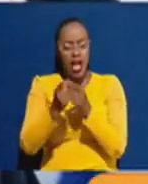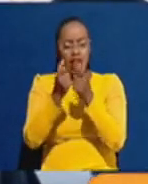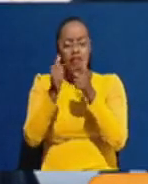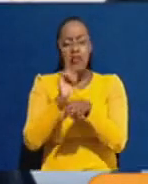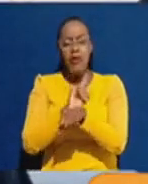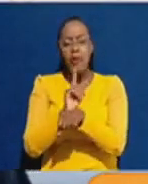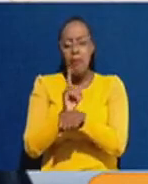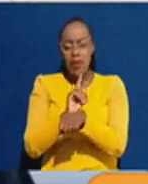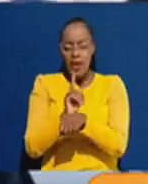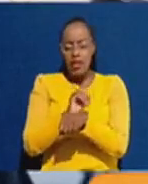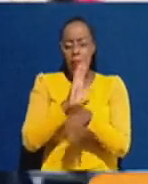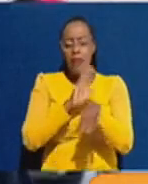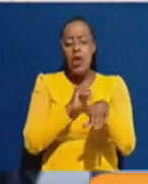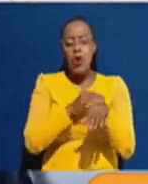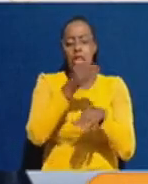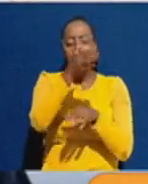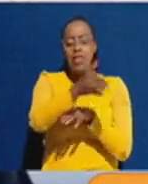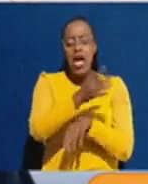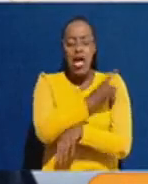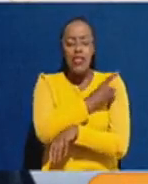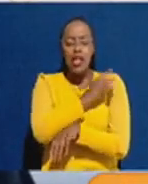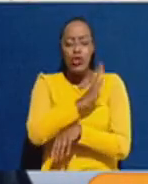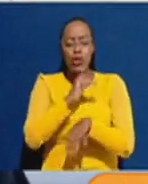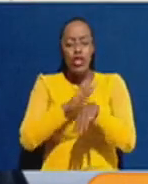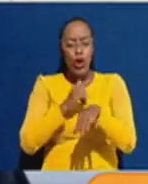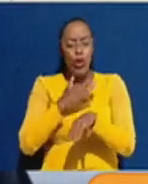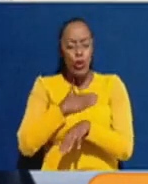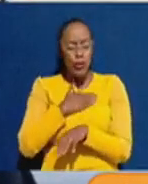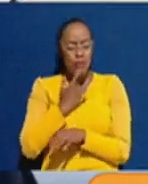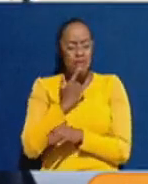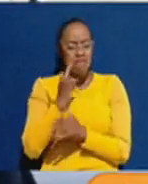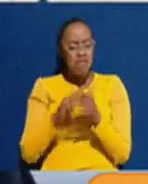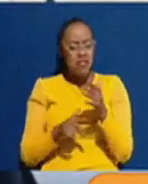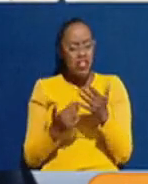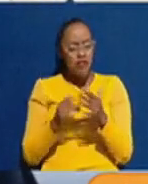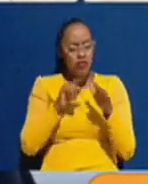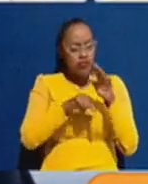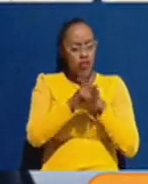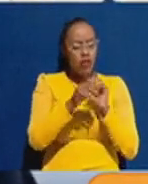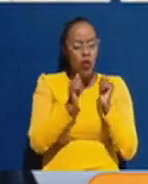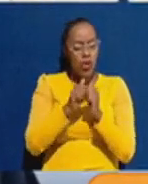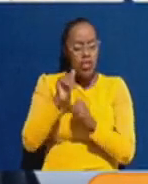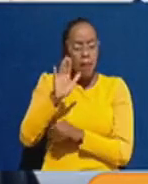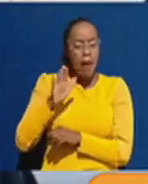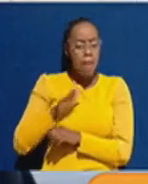chache niliitwa kule chini na daktari akaniambia niingie ndani na